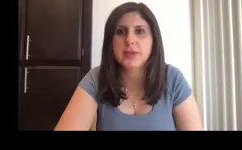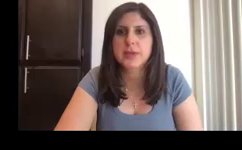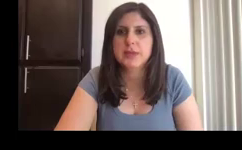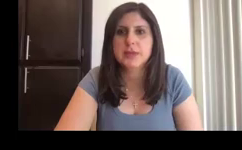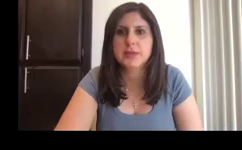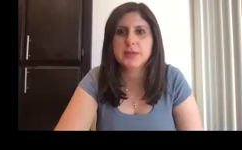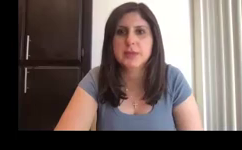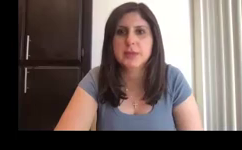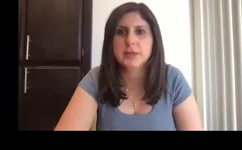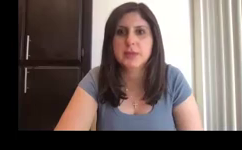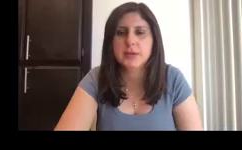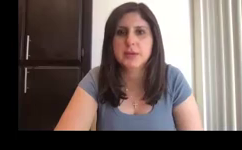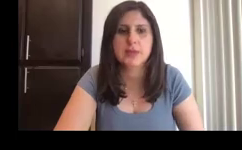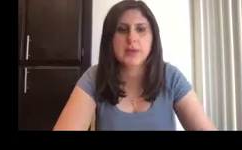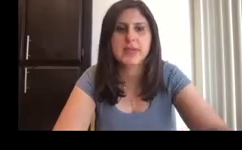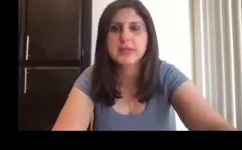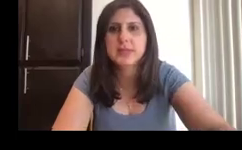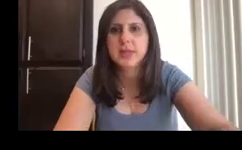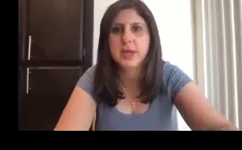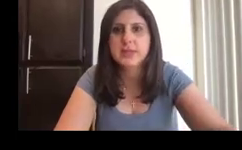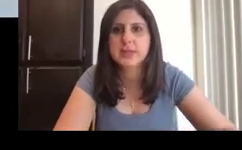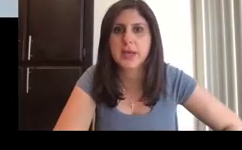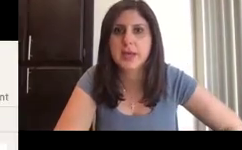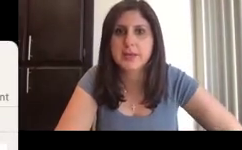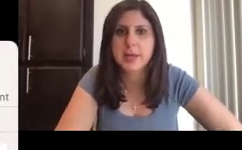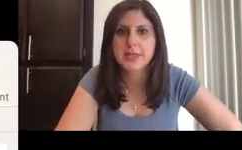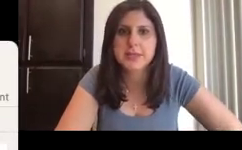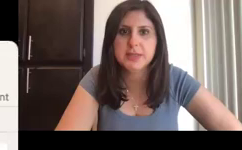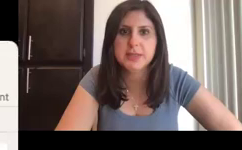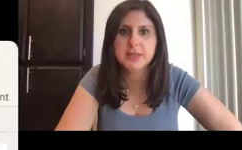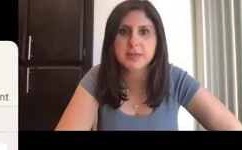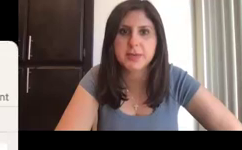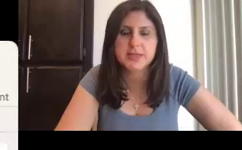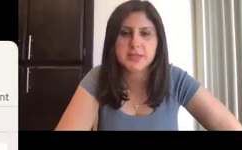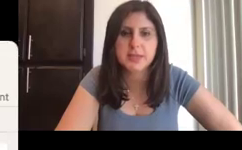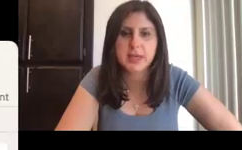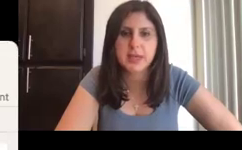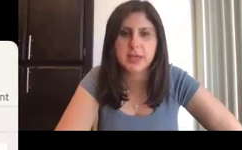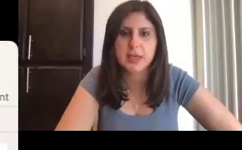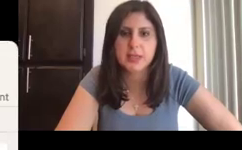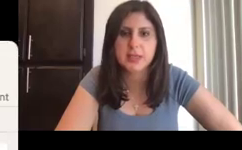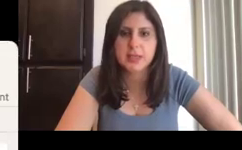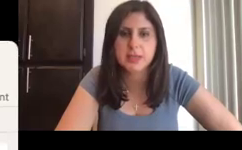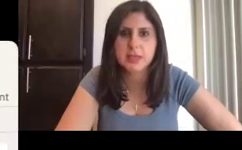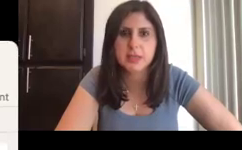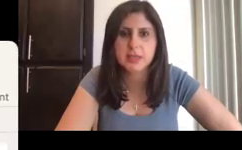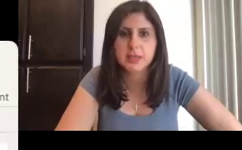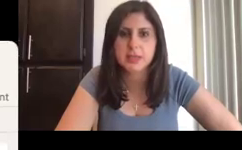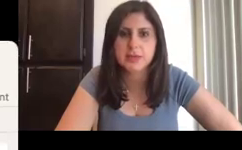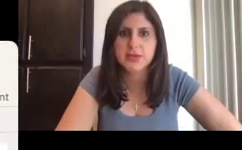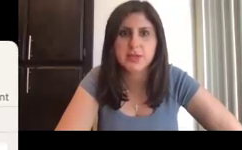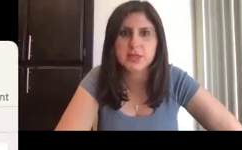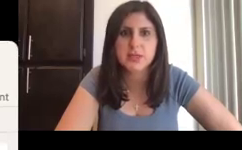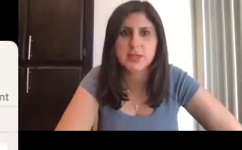move this. Oh, why is this not? Let me just give me one